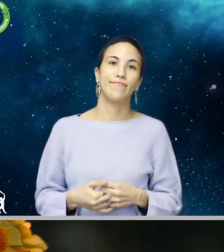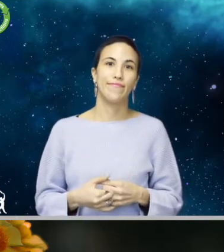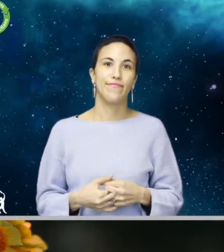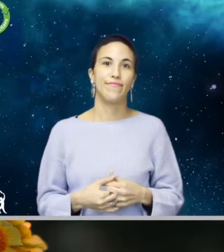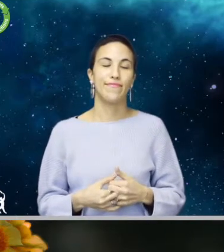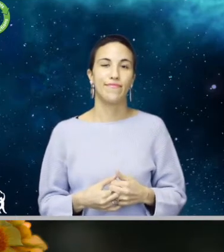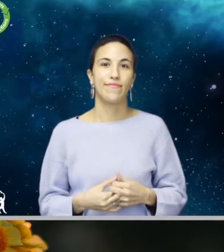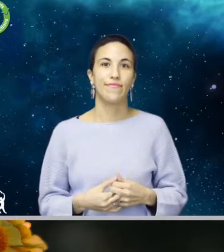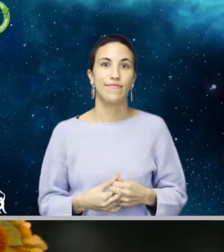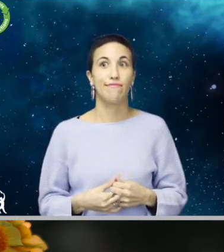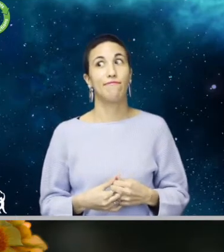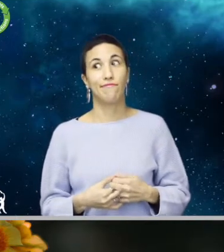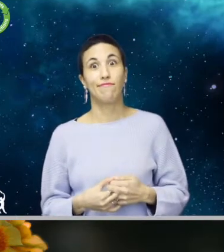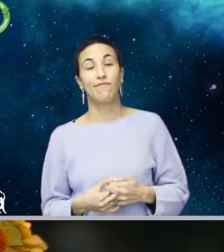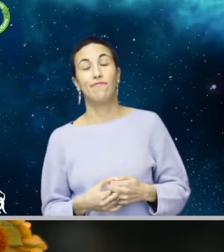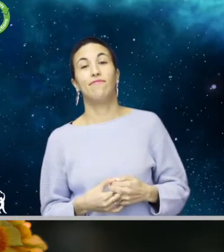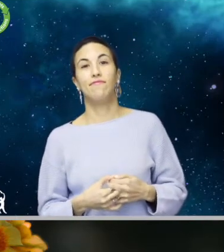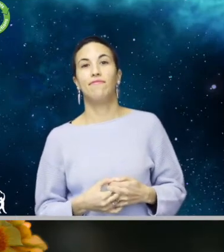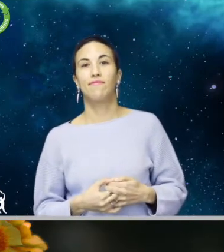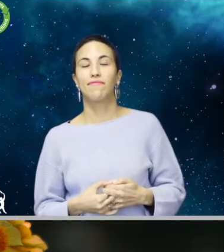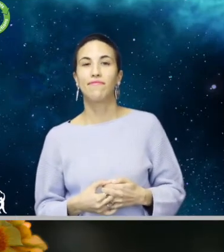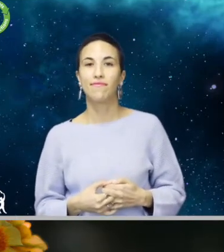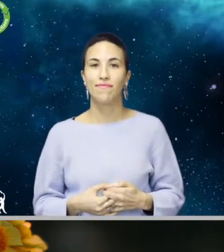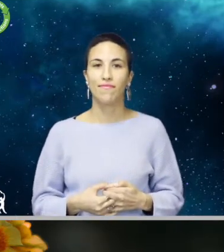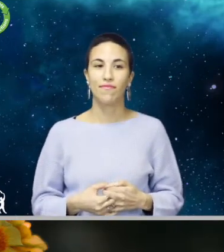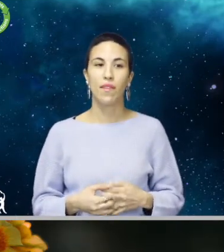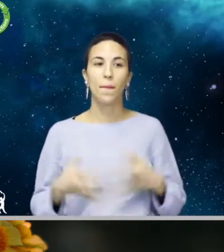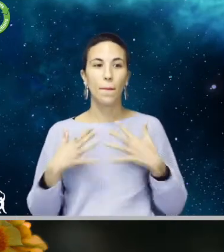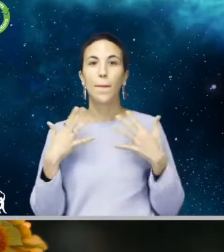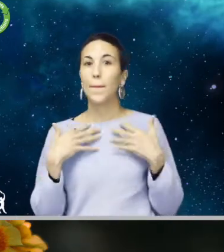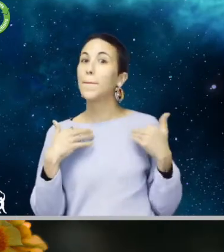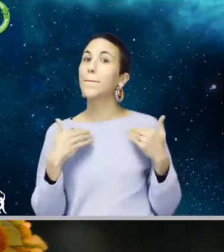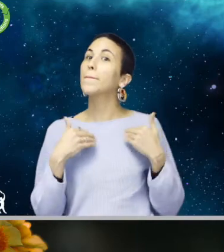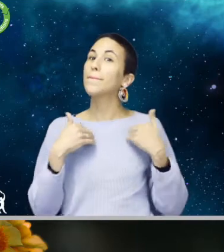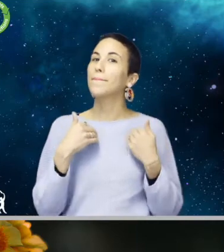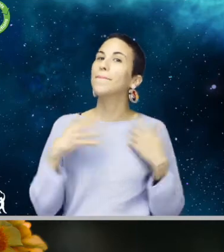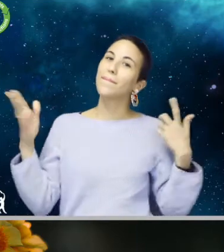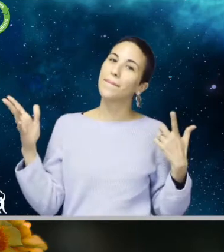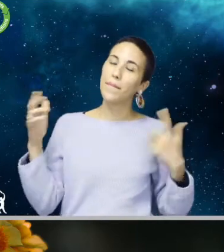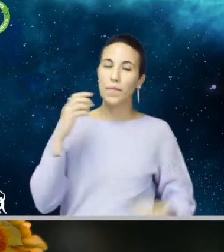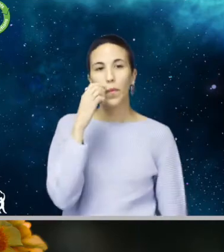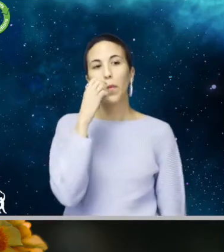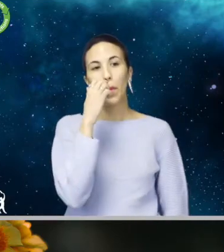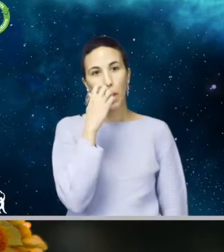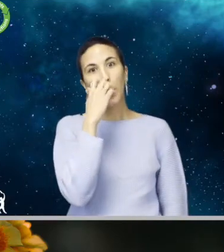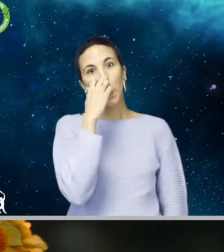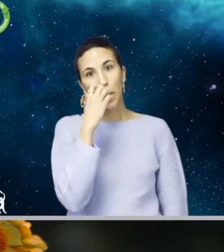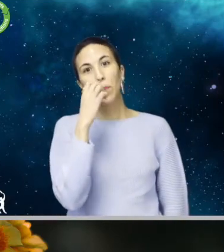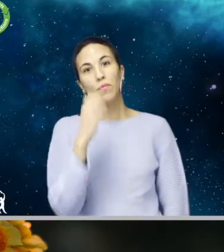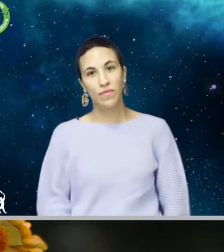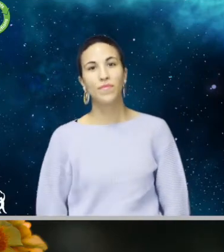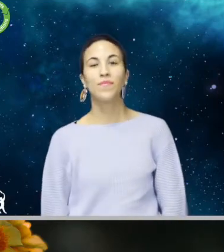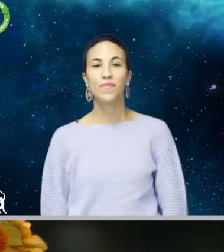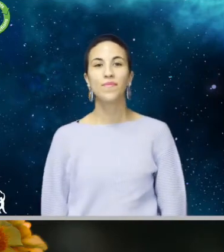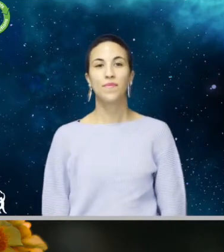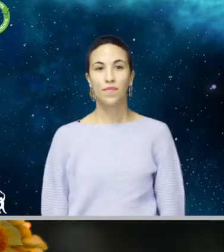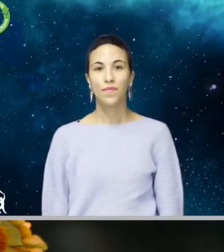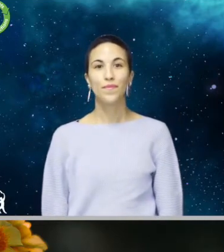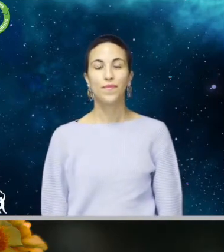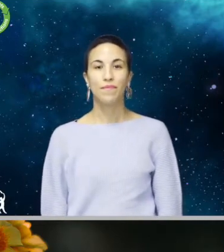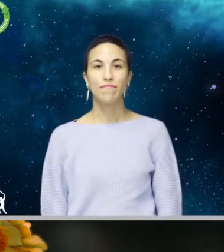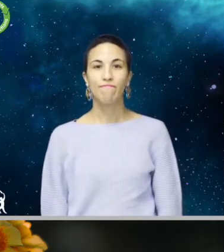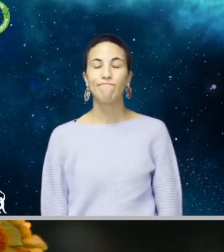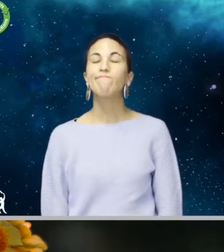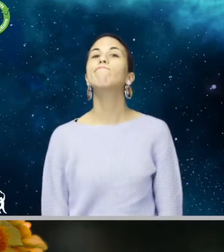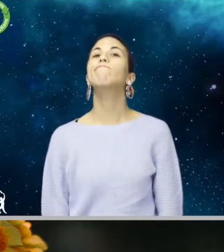hear that, Super Scholars, what Ms. Seamus said? She was all me, me, me, me, me, me, me the whole time, right? And they both